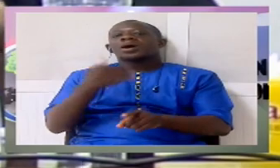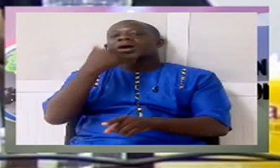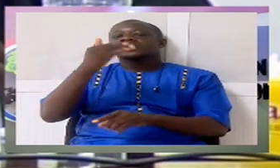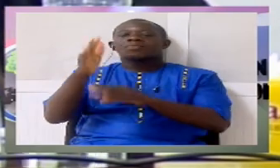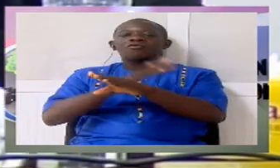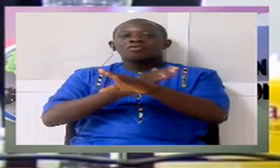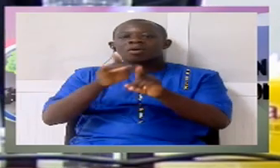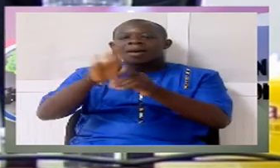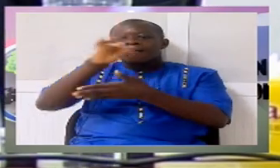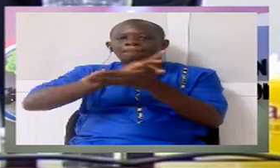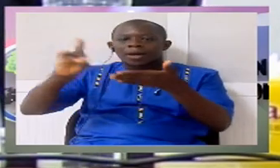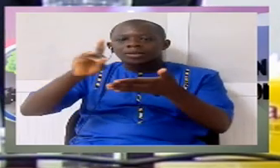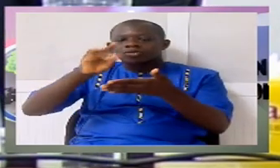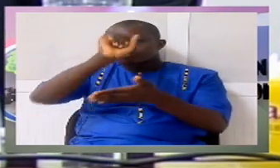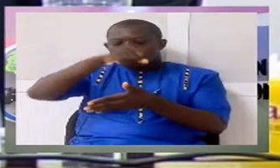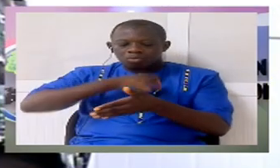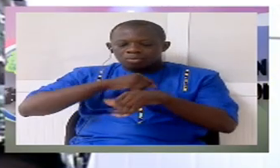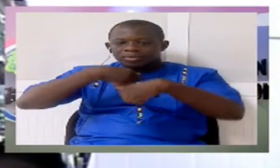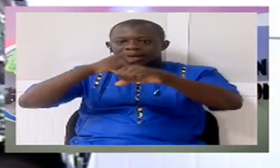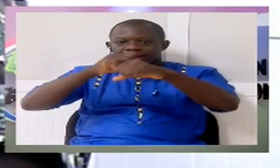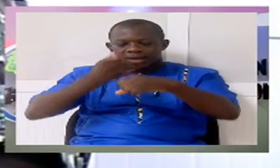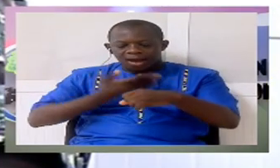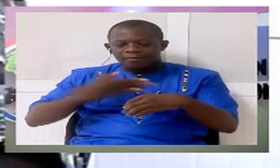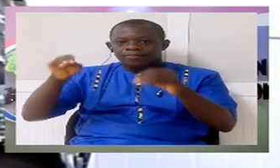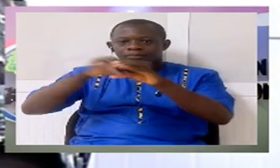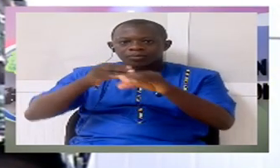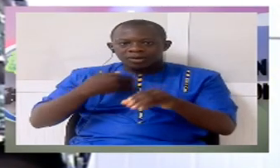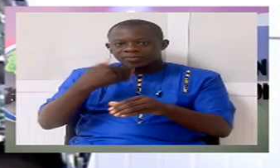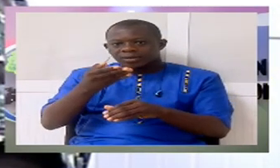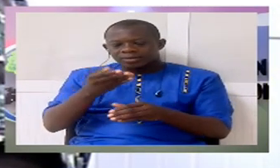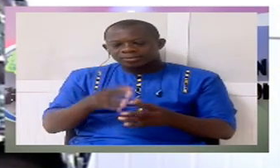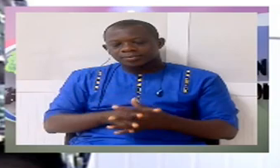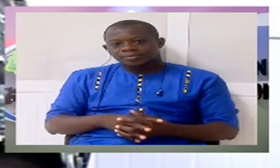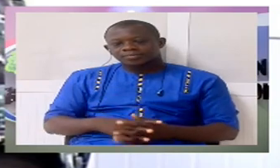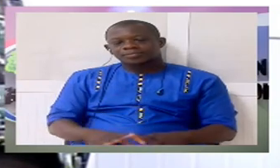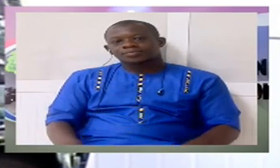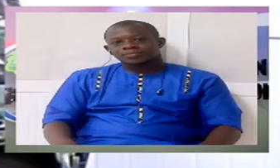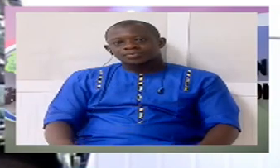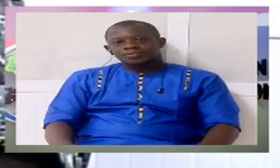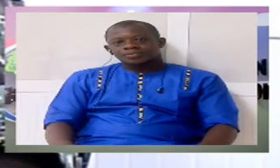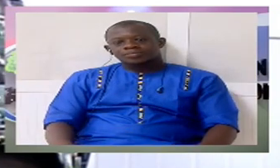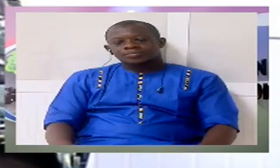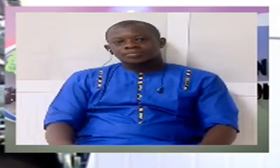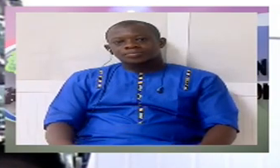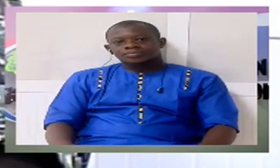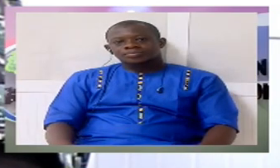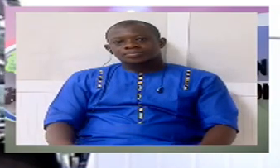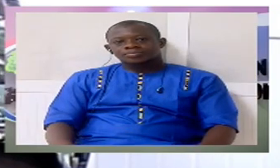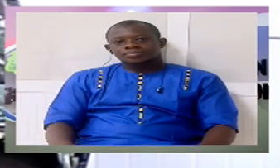Was that part of your training? Na lolu nak bokka na ci liñ ñaan jangal. But bodyguard dañ ñatt ñen